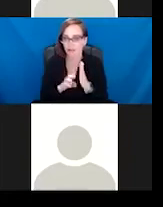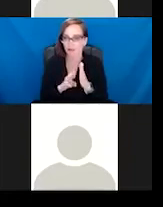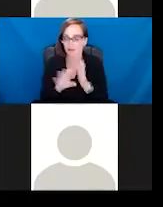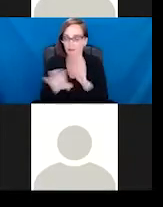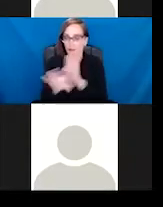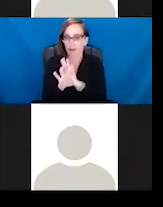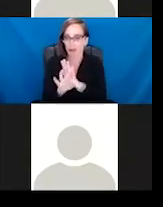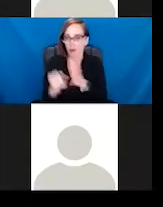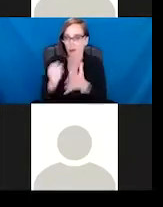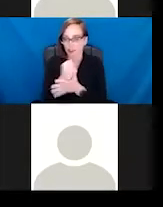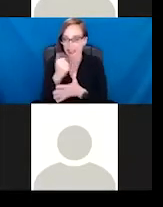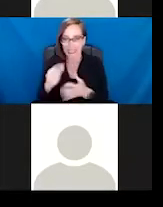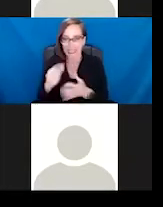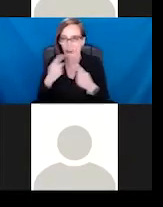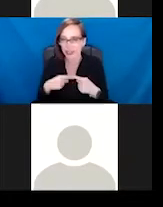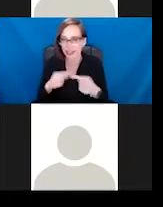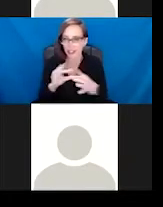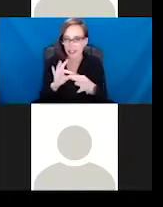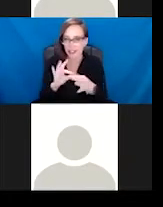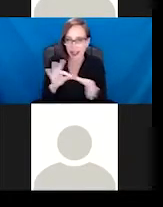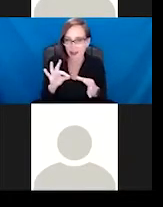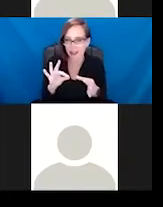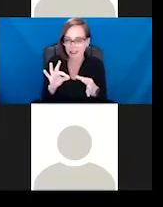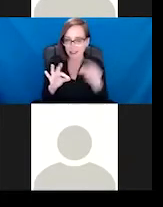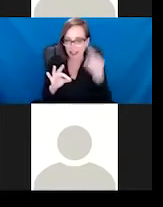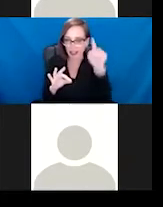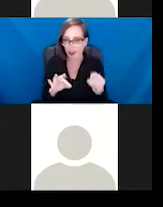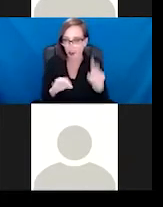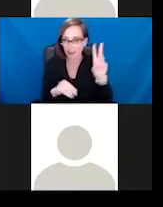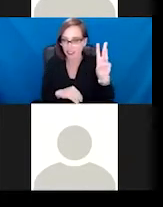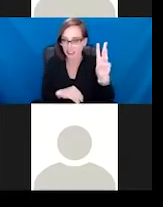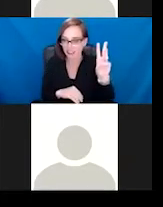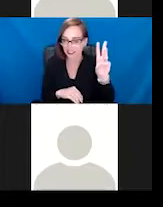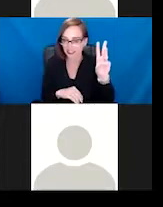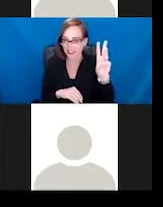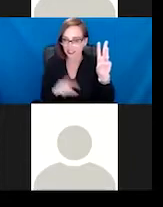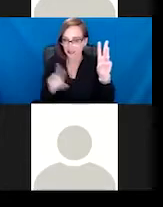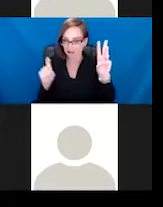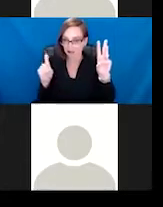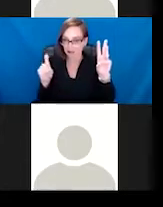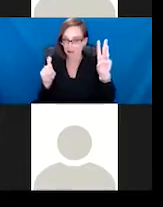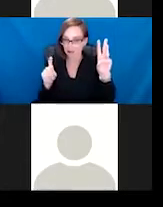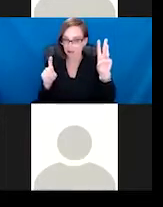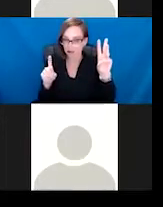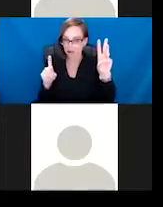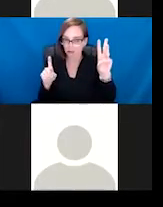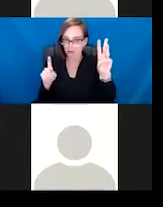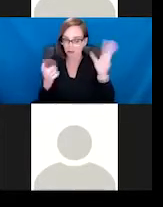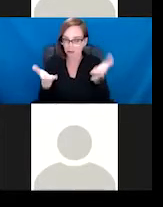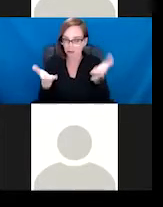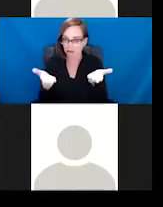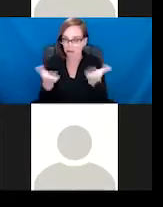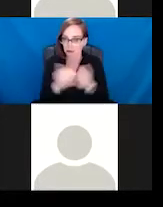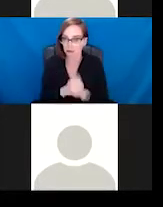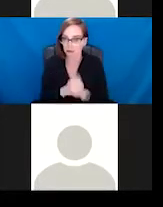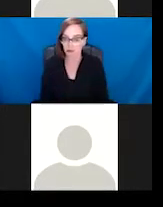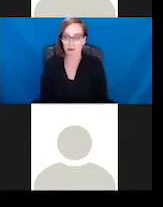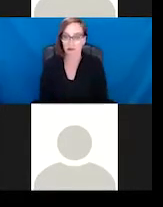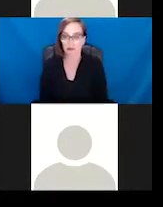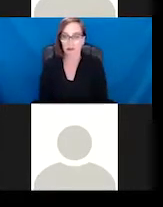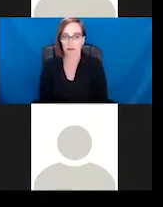reactions, comments on that set of principles, guiding principles at this point in the discussion?